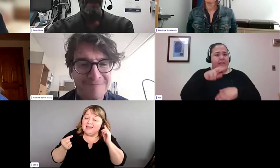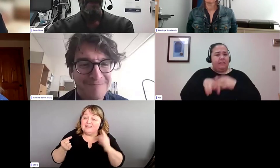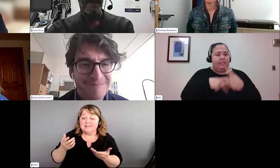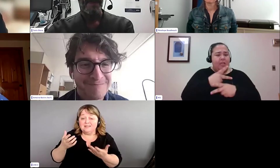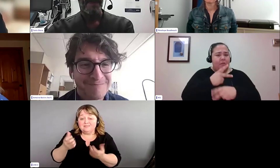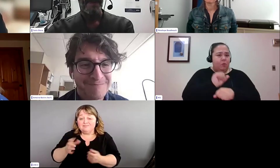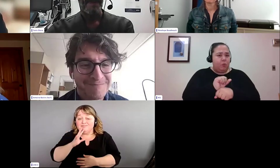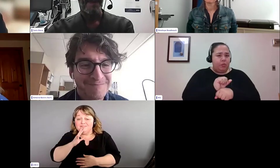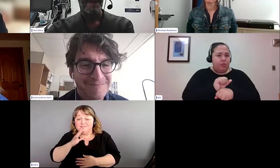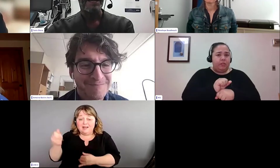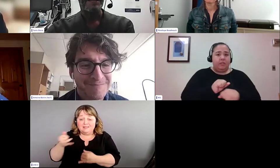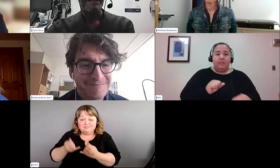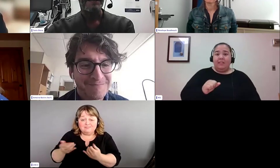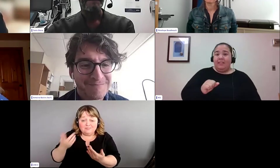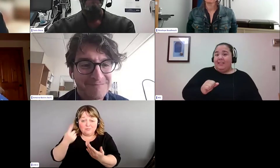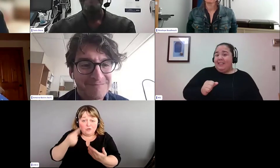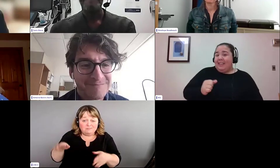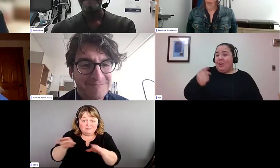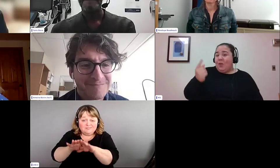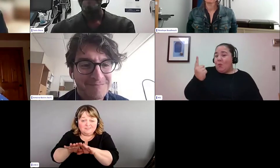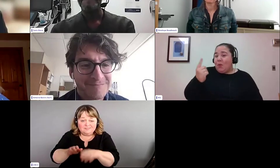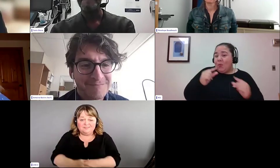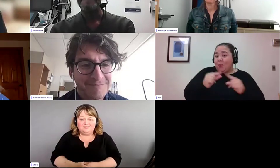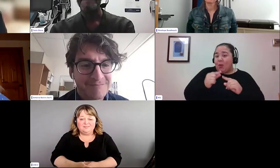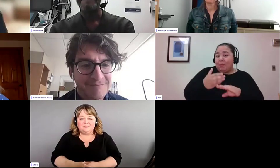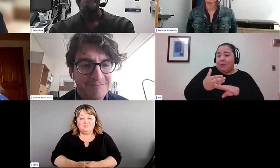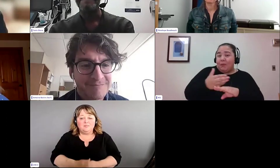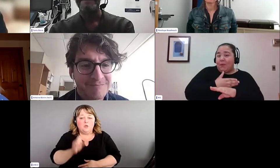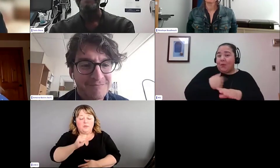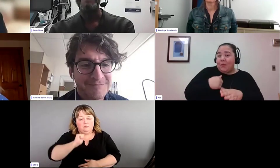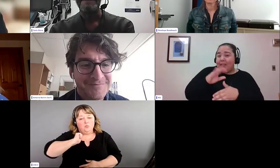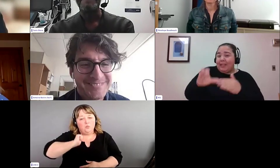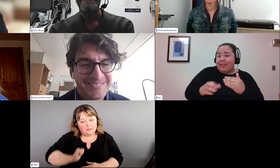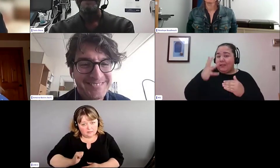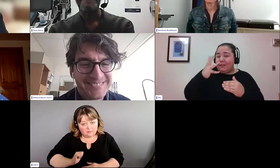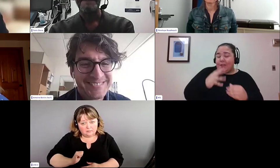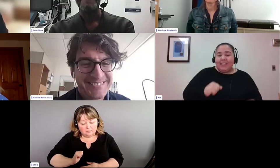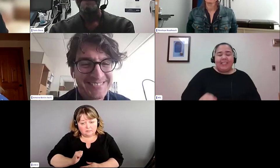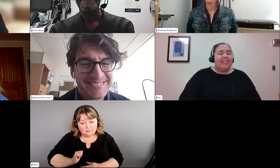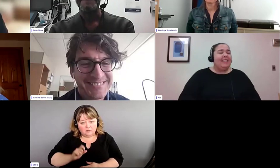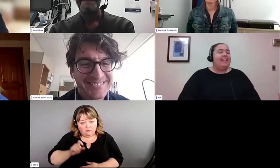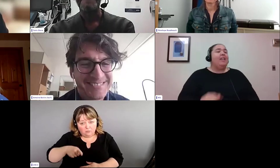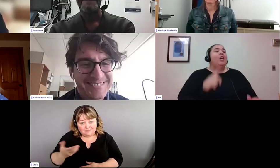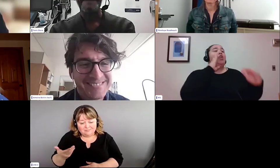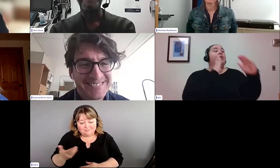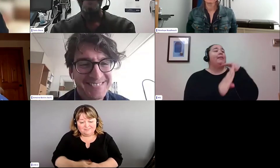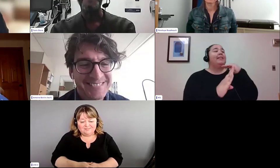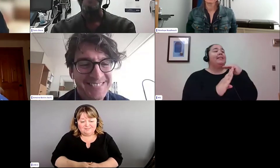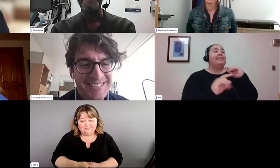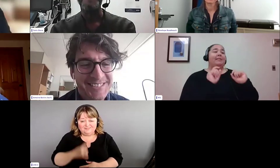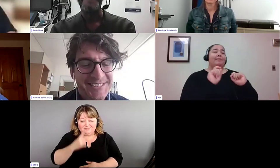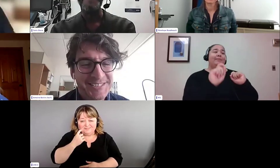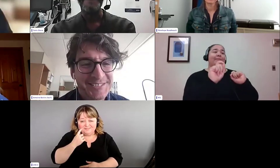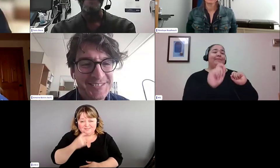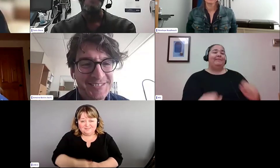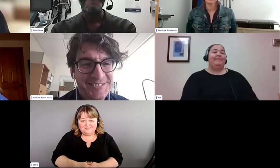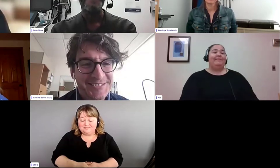one word, before we have to conclude, unfortunately. Humility.